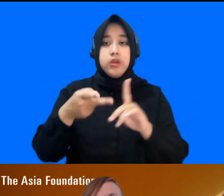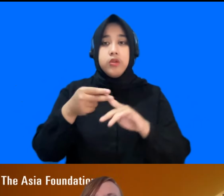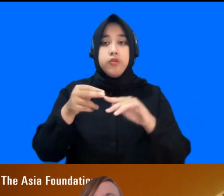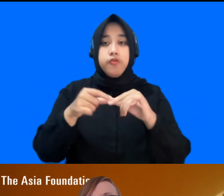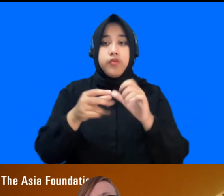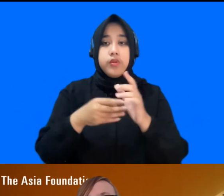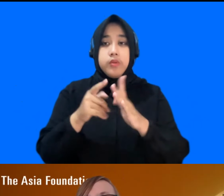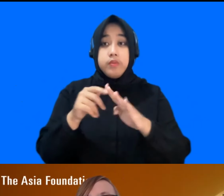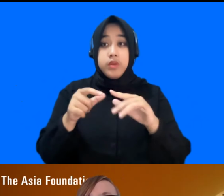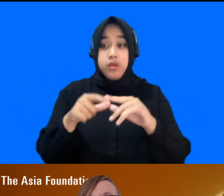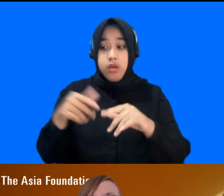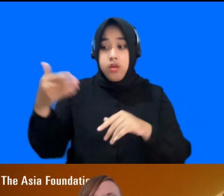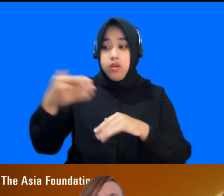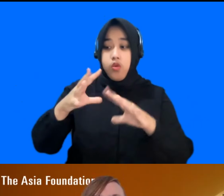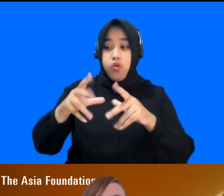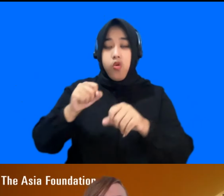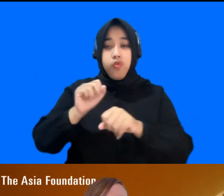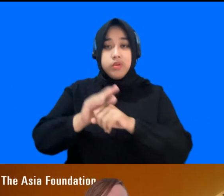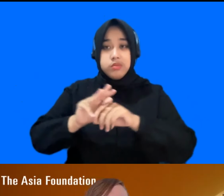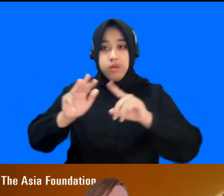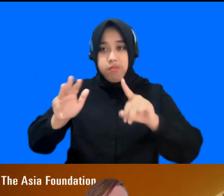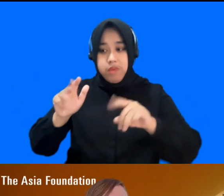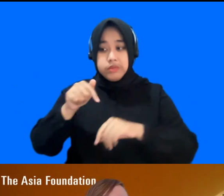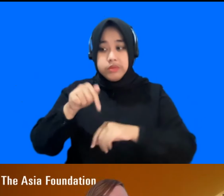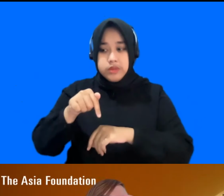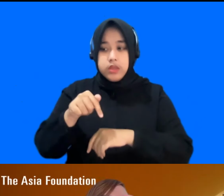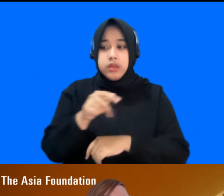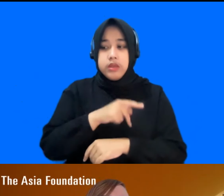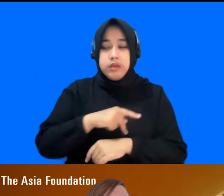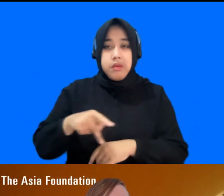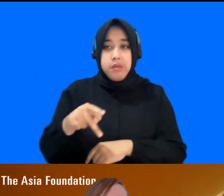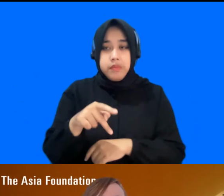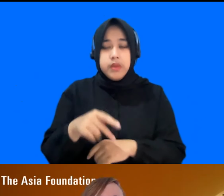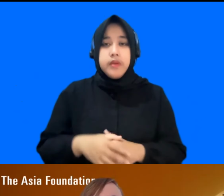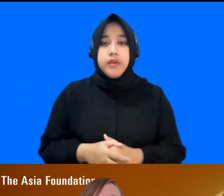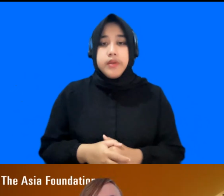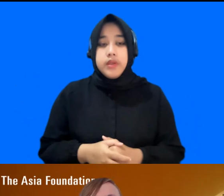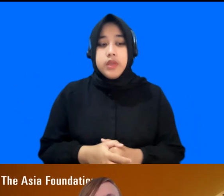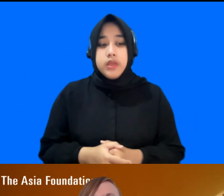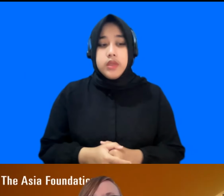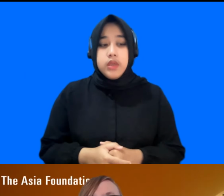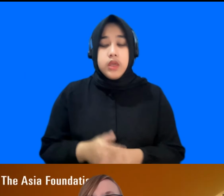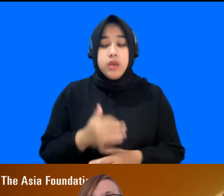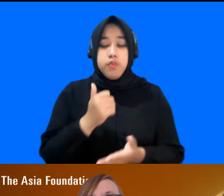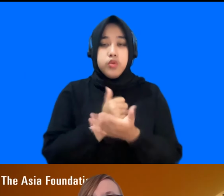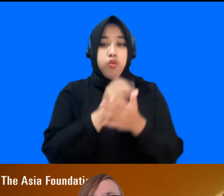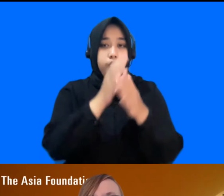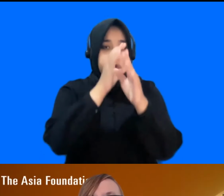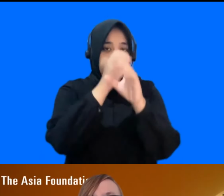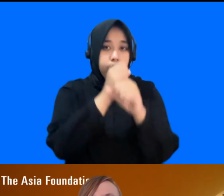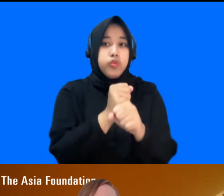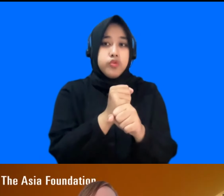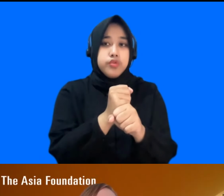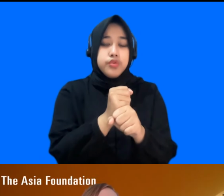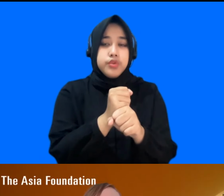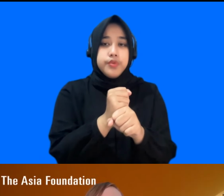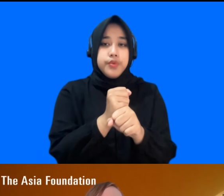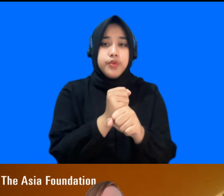the provinces, for example, because we're focusing on low income municipalities and cities. So we decided to expand the network.